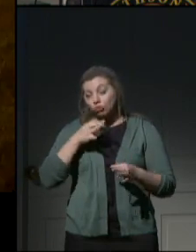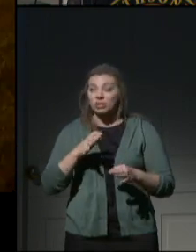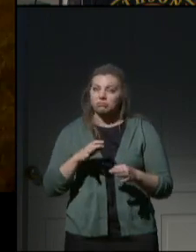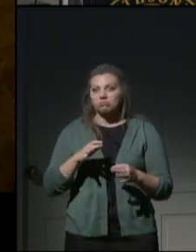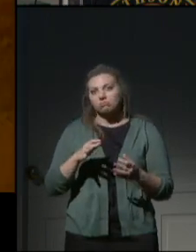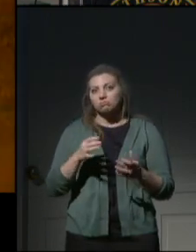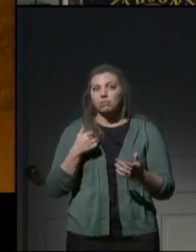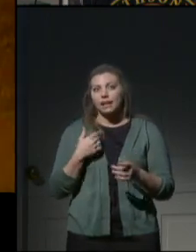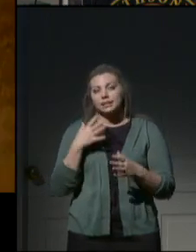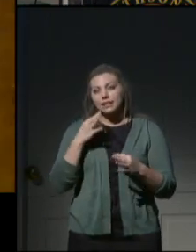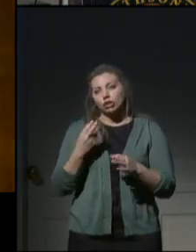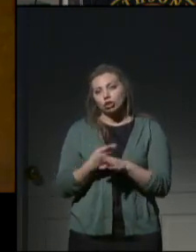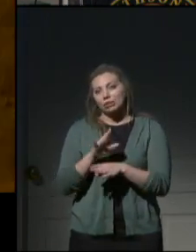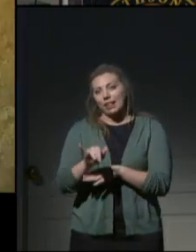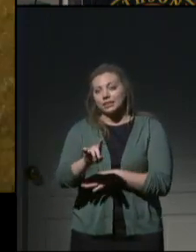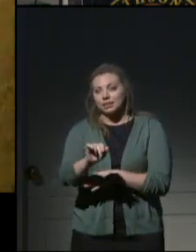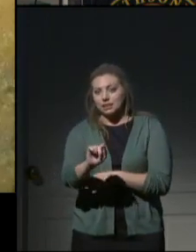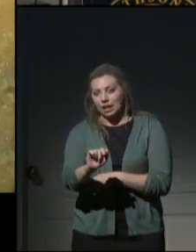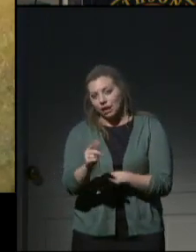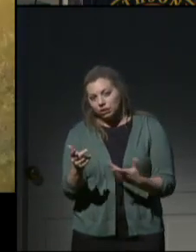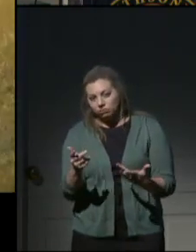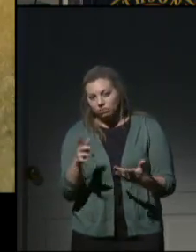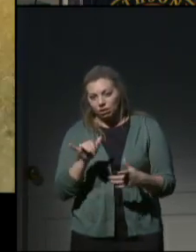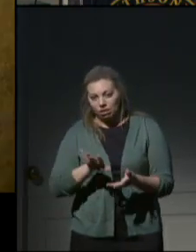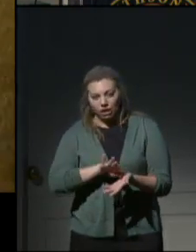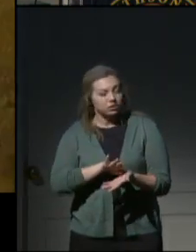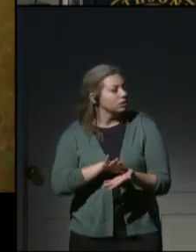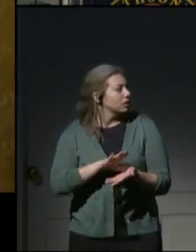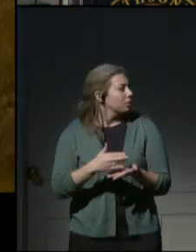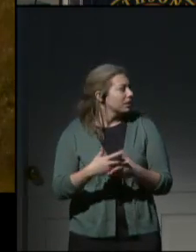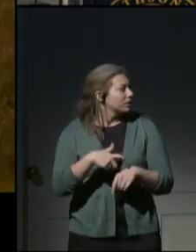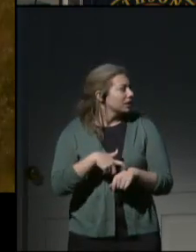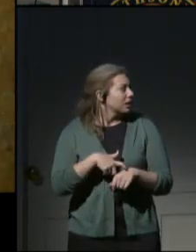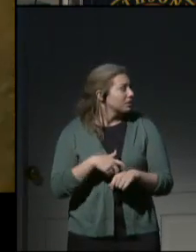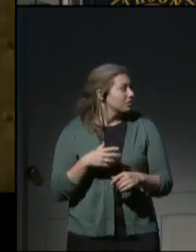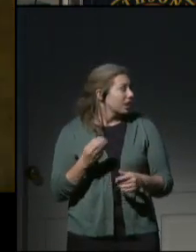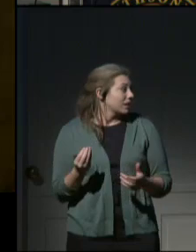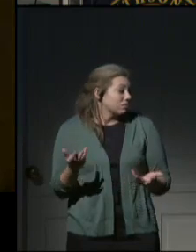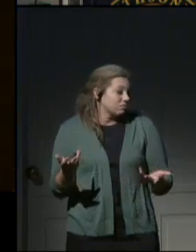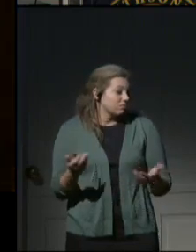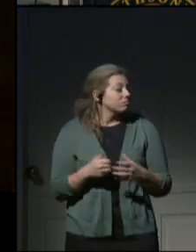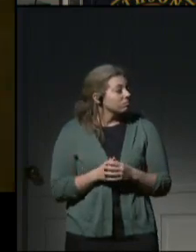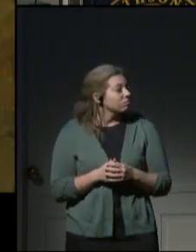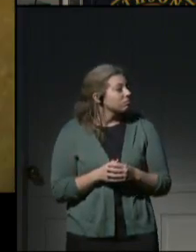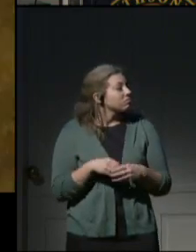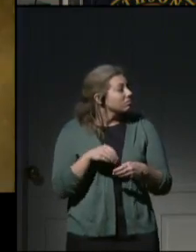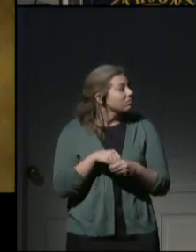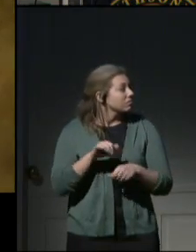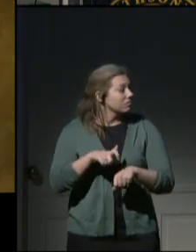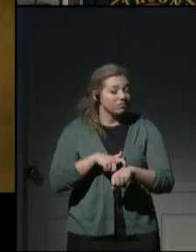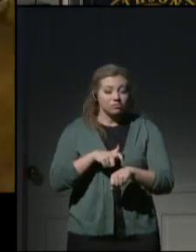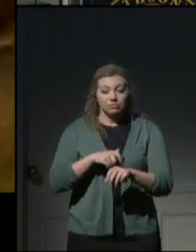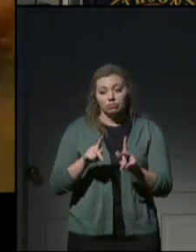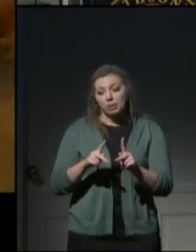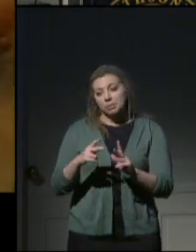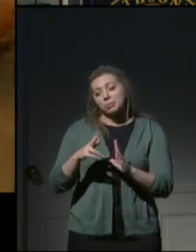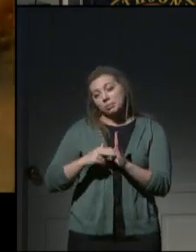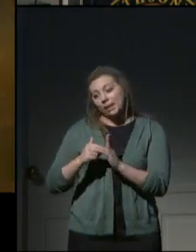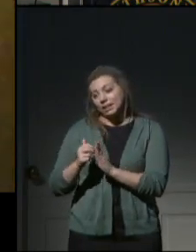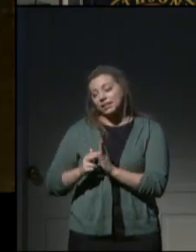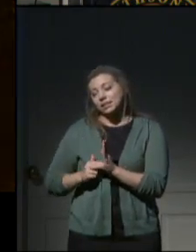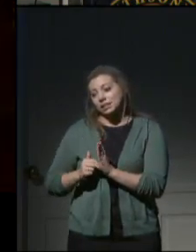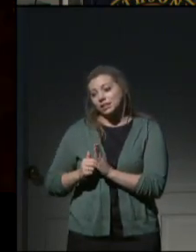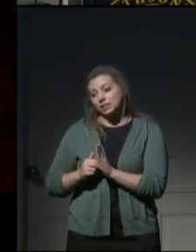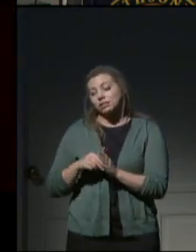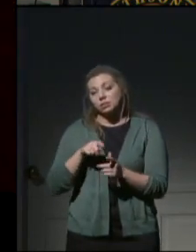use that data, like that amount of time, and well, in that time, people who were painted